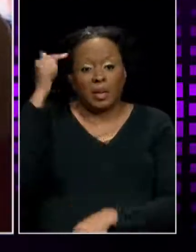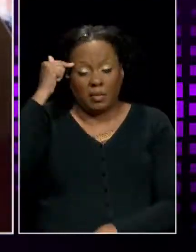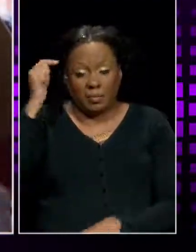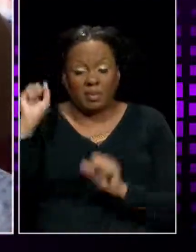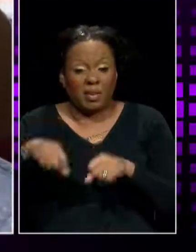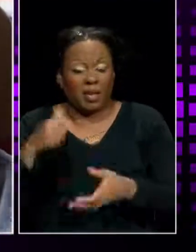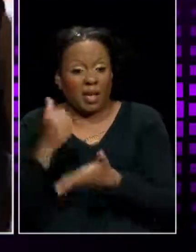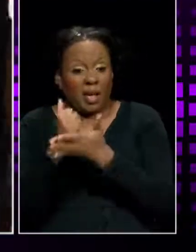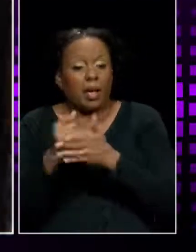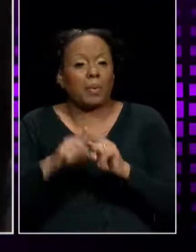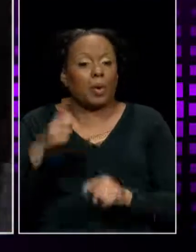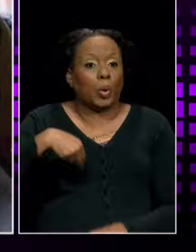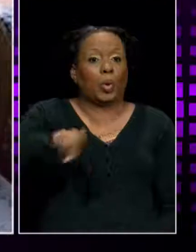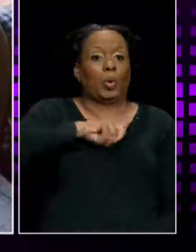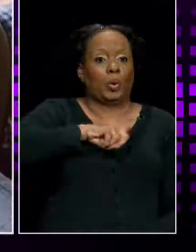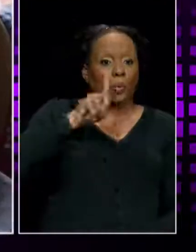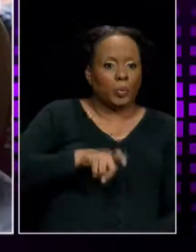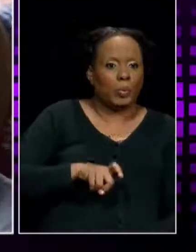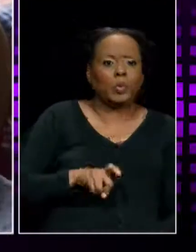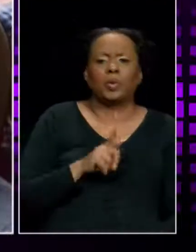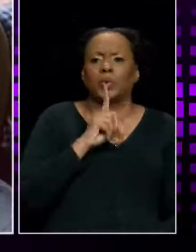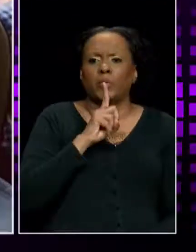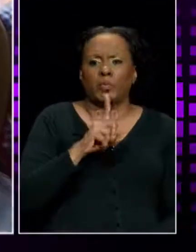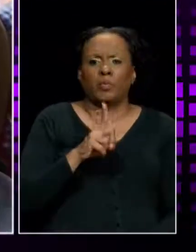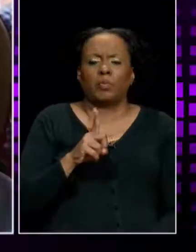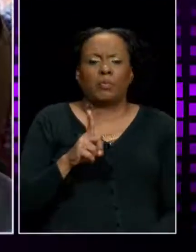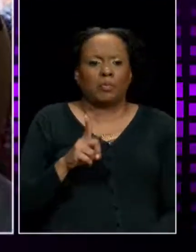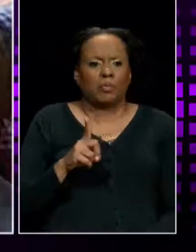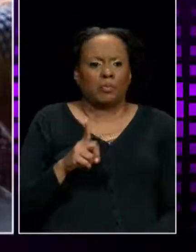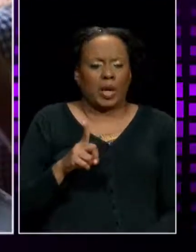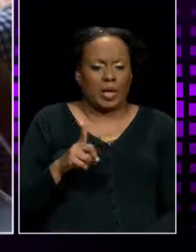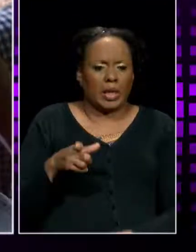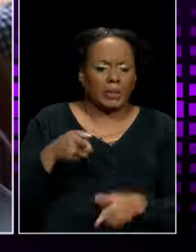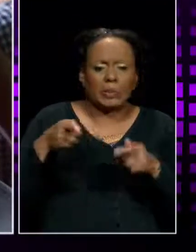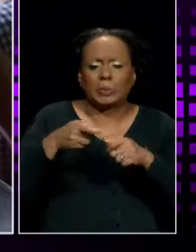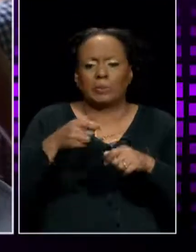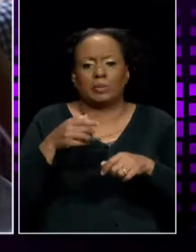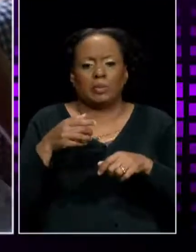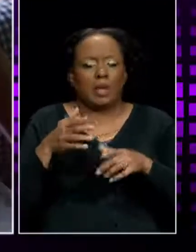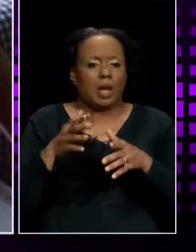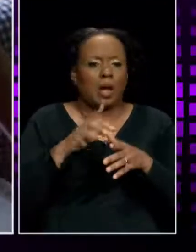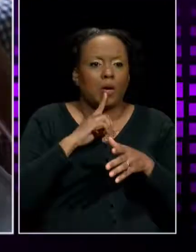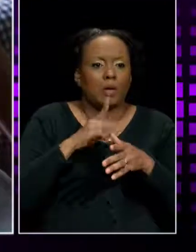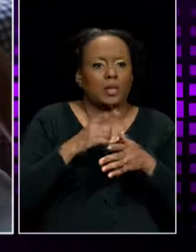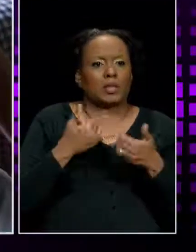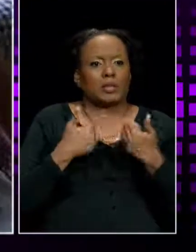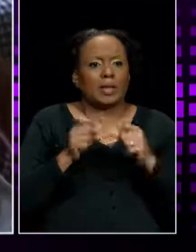like call centers or like certain things to help certain people come in, but it's just